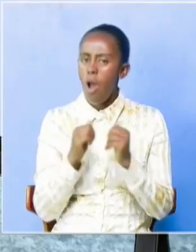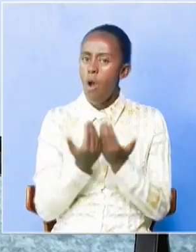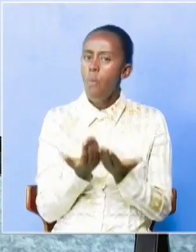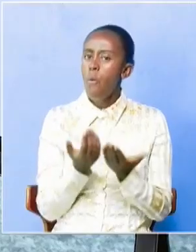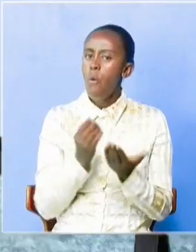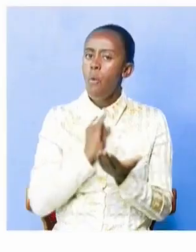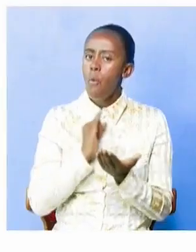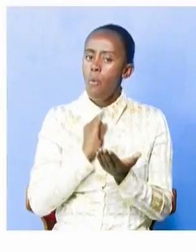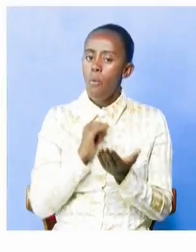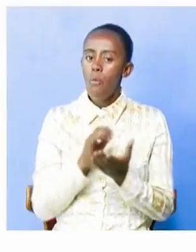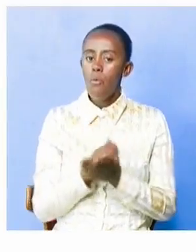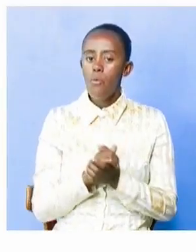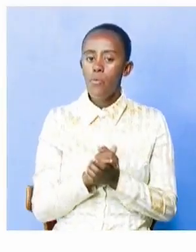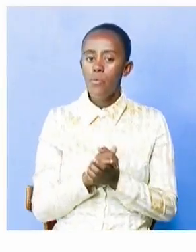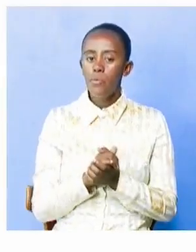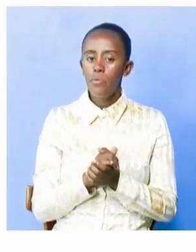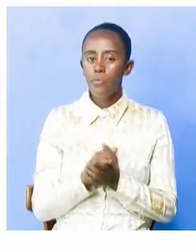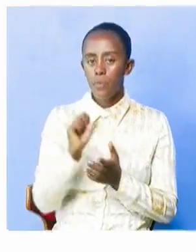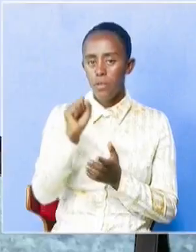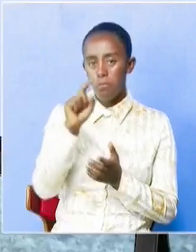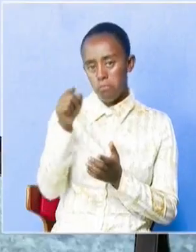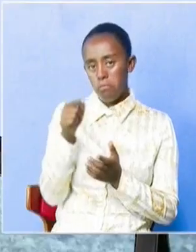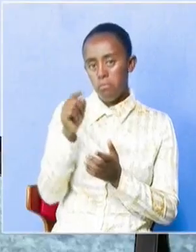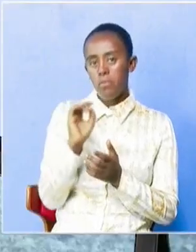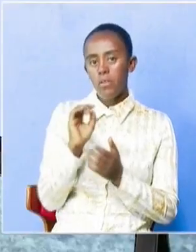we use apostrophe? By adding apostrophe